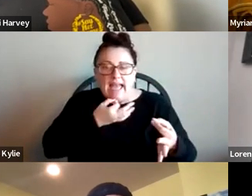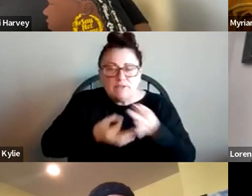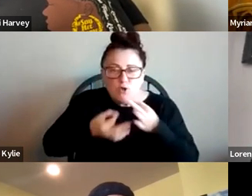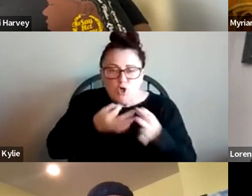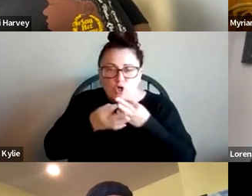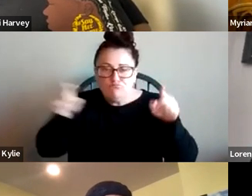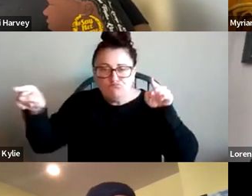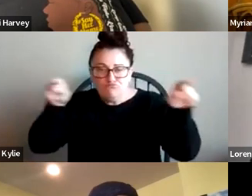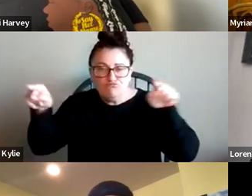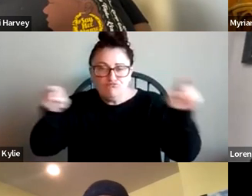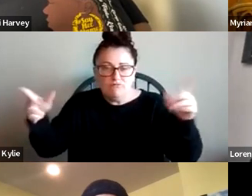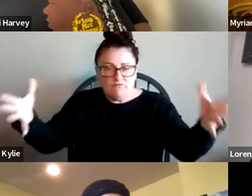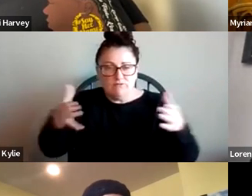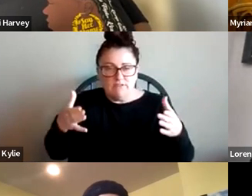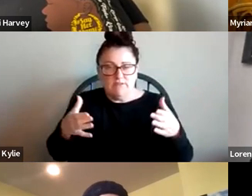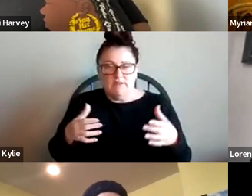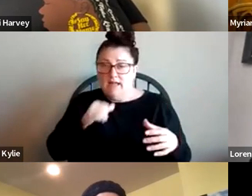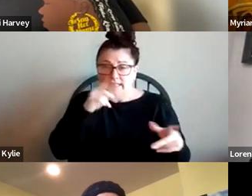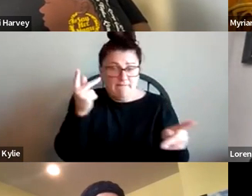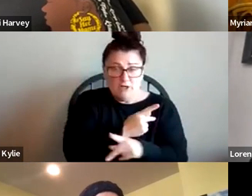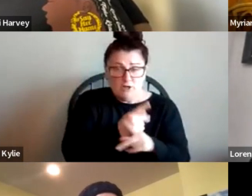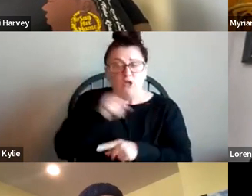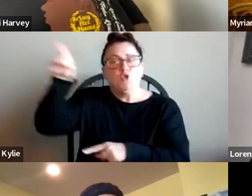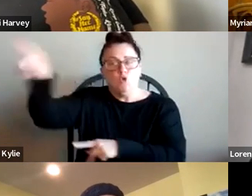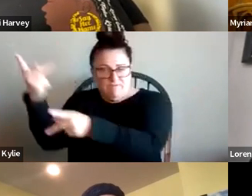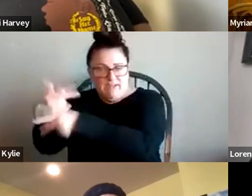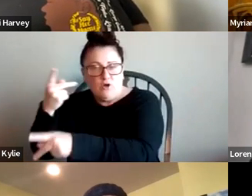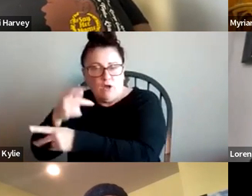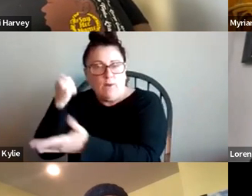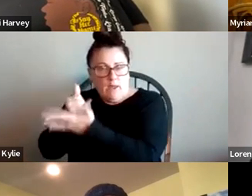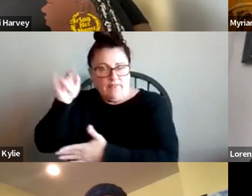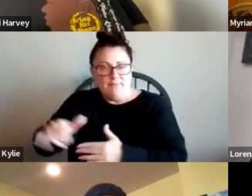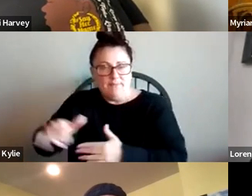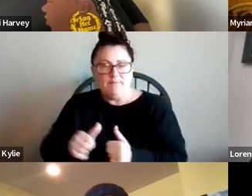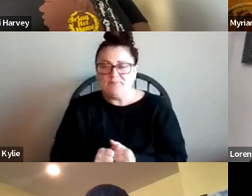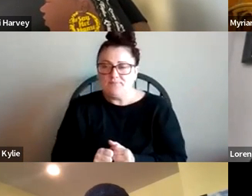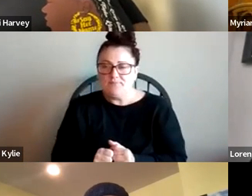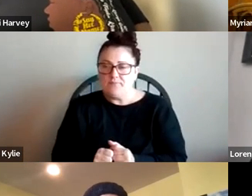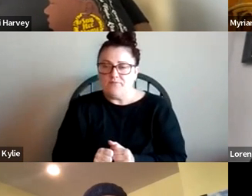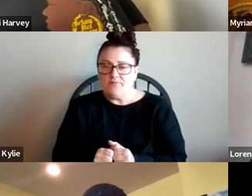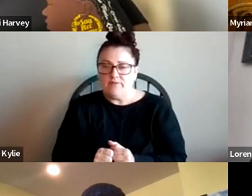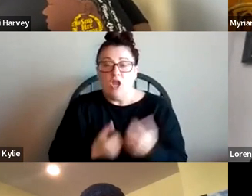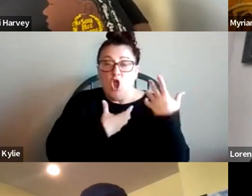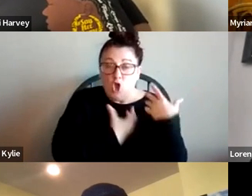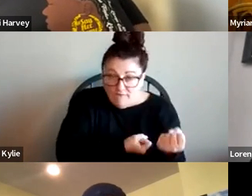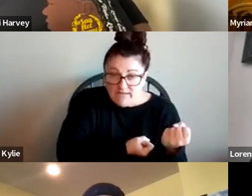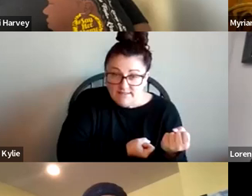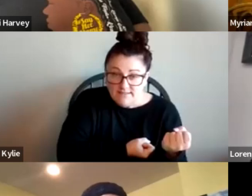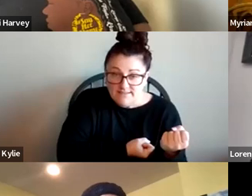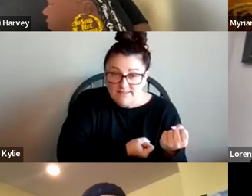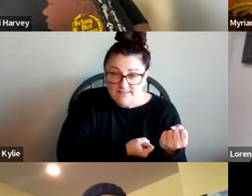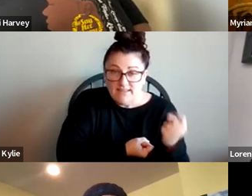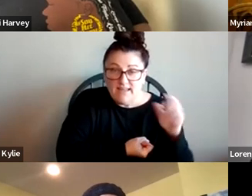in between that I haven't figured out, but that they figure out, oh, we need help with that too. So confidence in what they know, and that needs